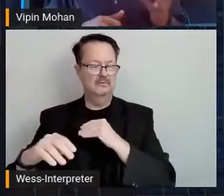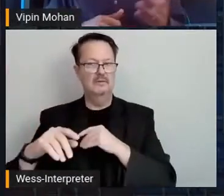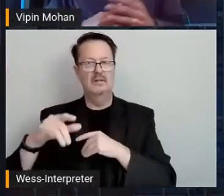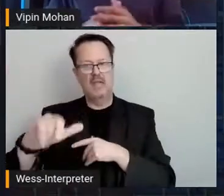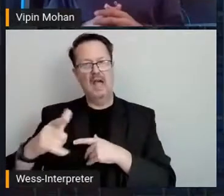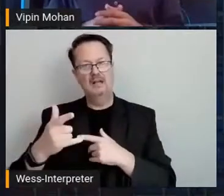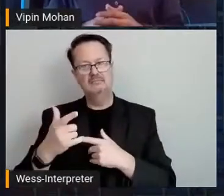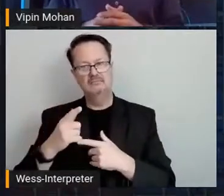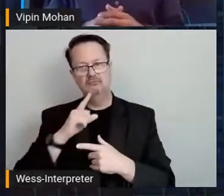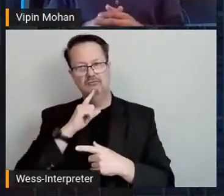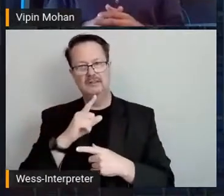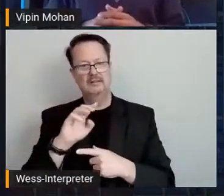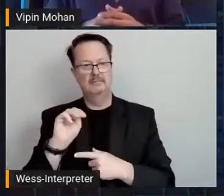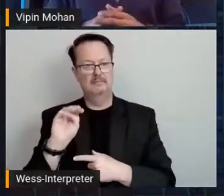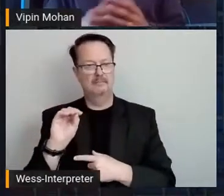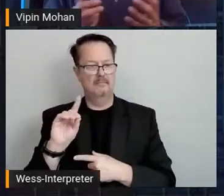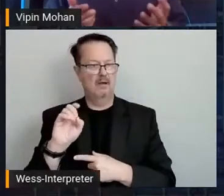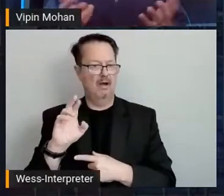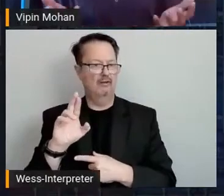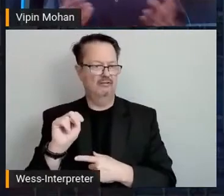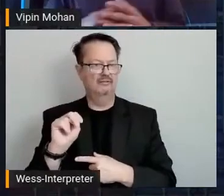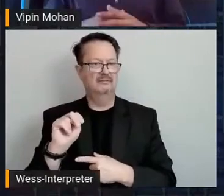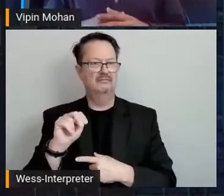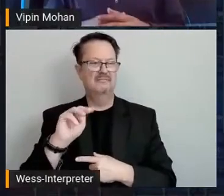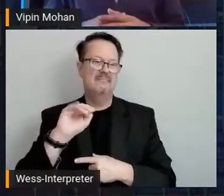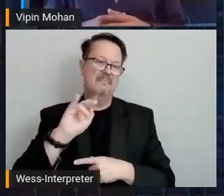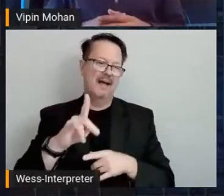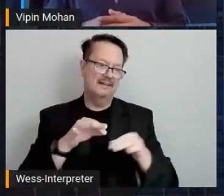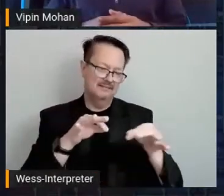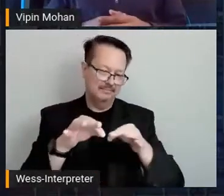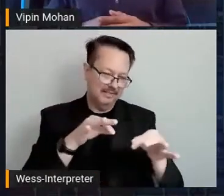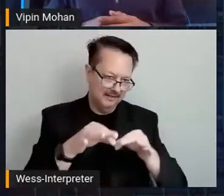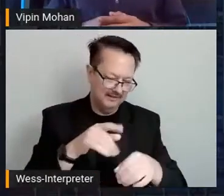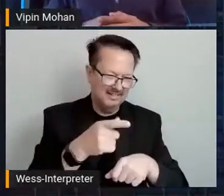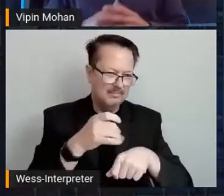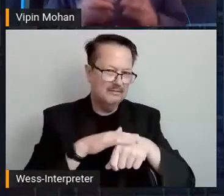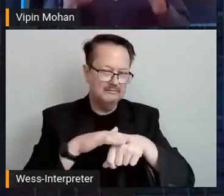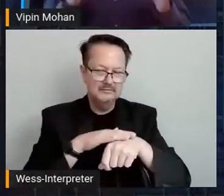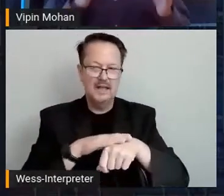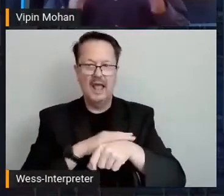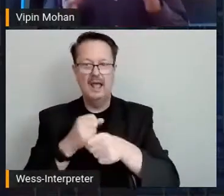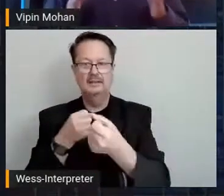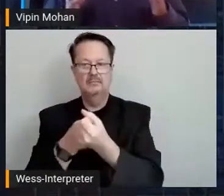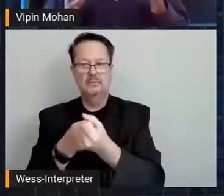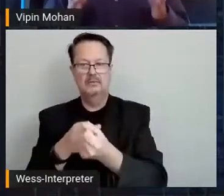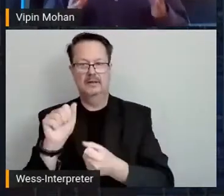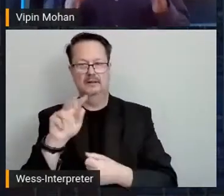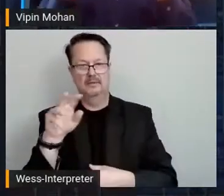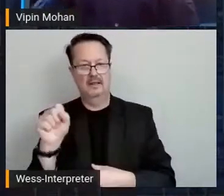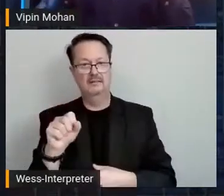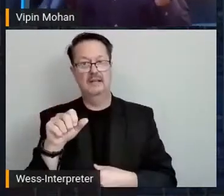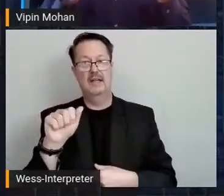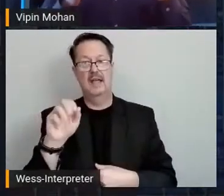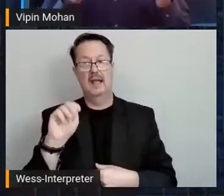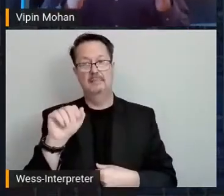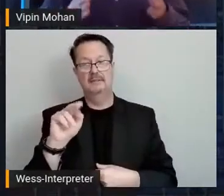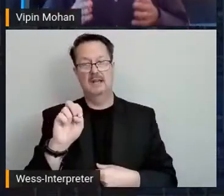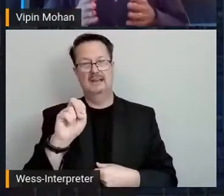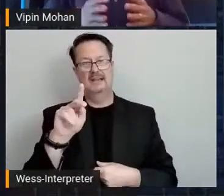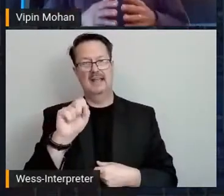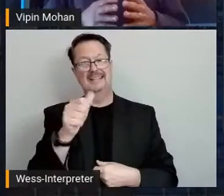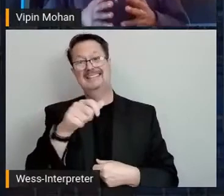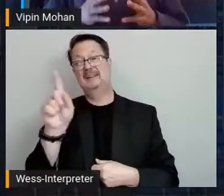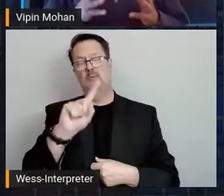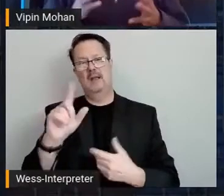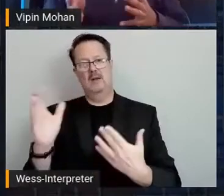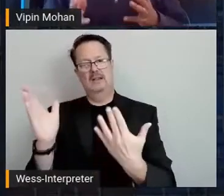model, which Mike touched upon as well. And support is with AWS. So Amazon EKS Anywhere falls somewhere in